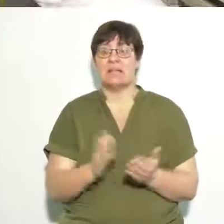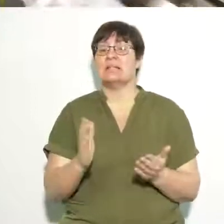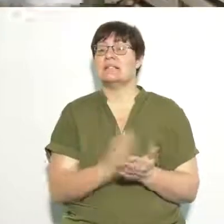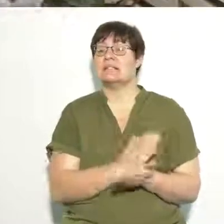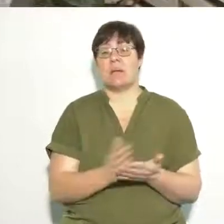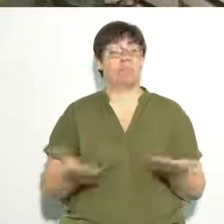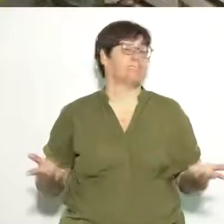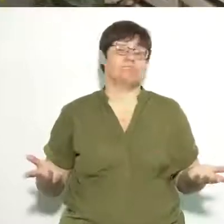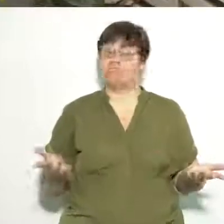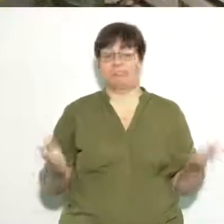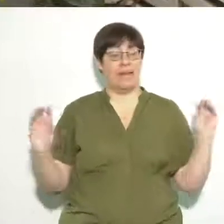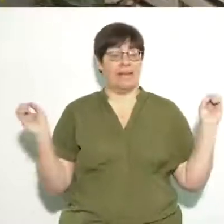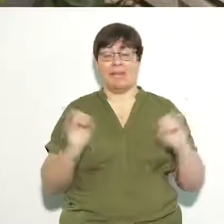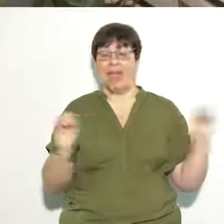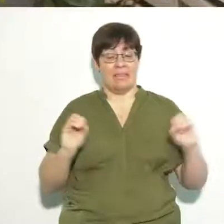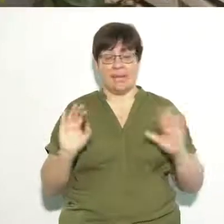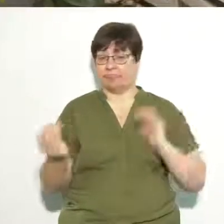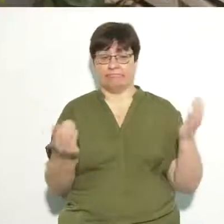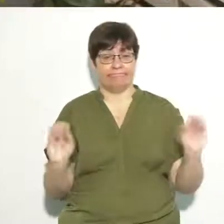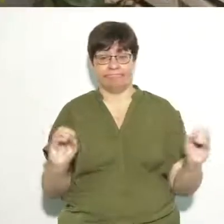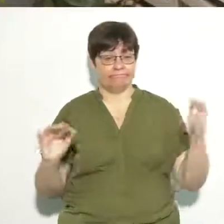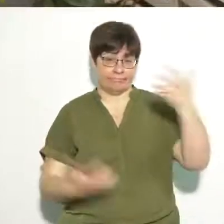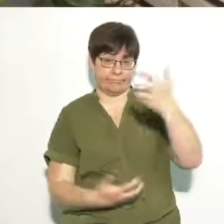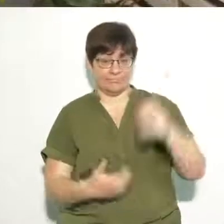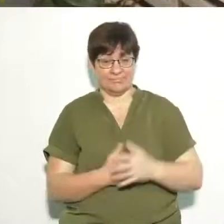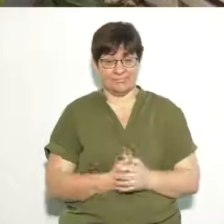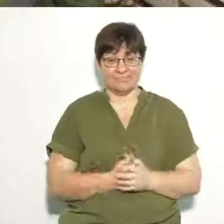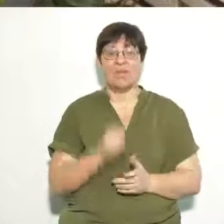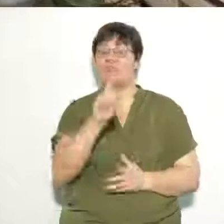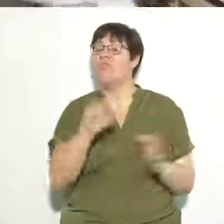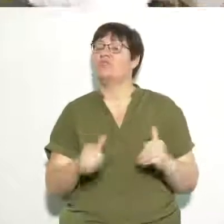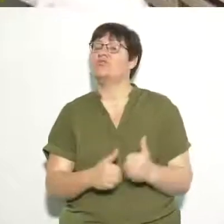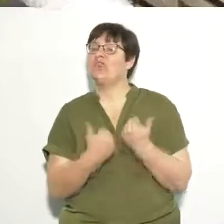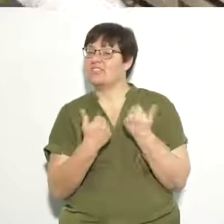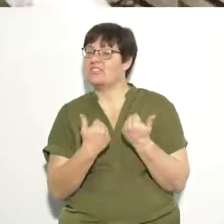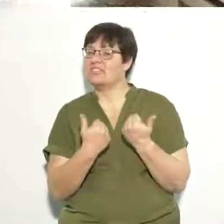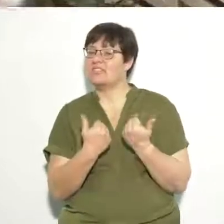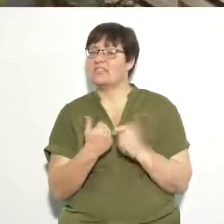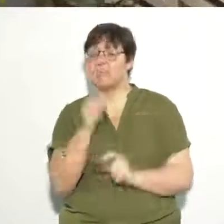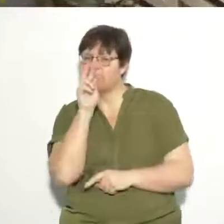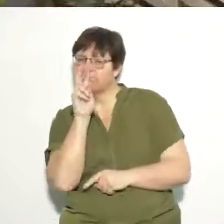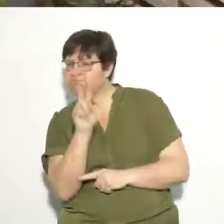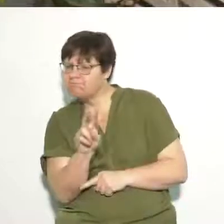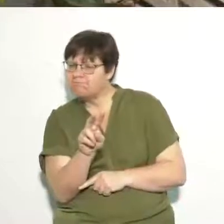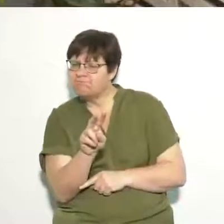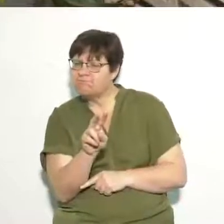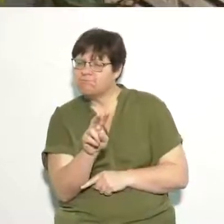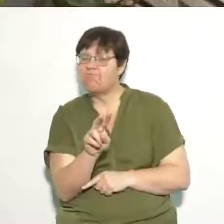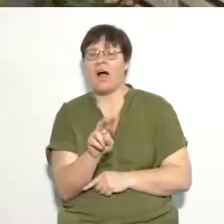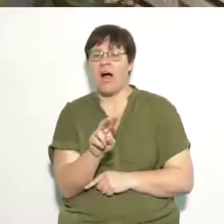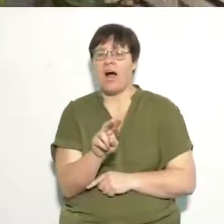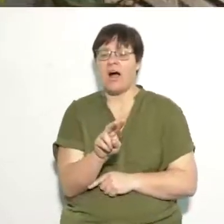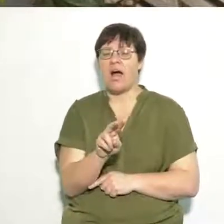some letters do not have any line of symmetry. So your challenge is to go around and see if you